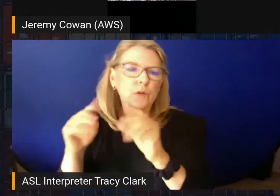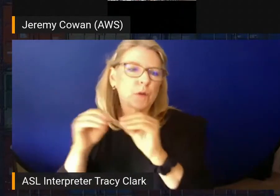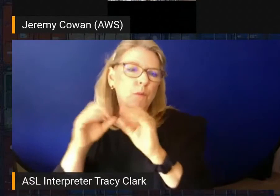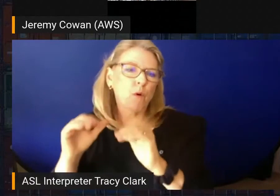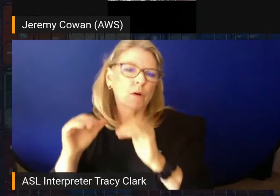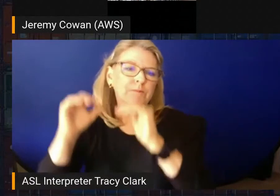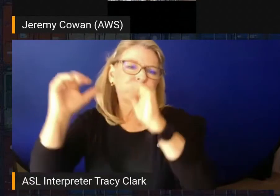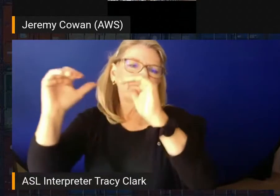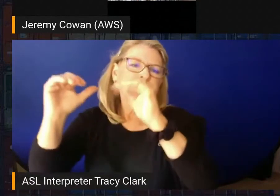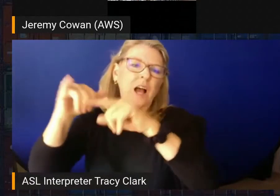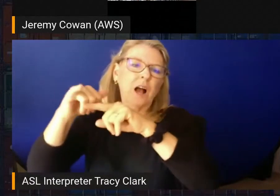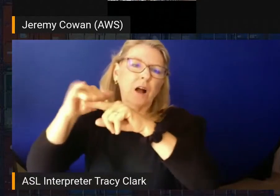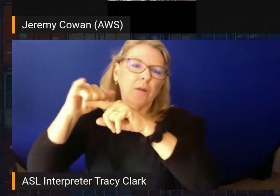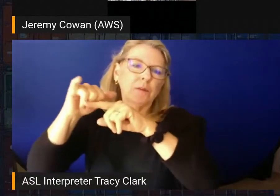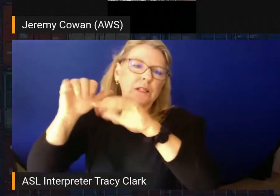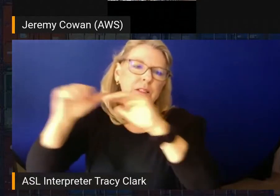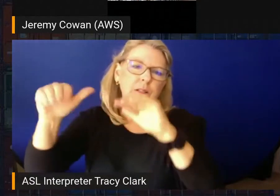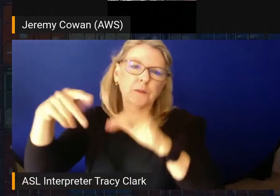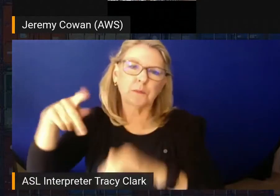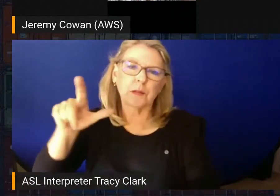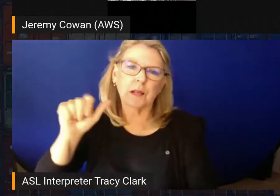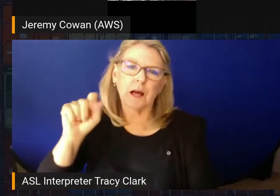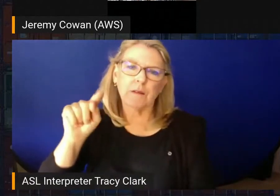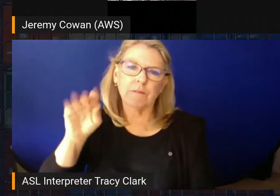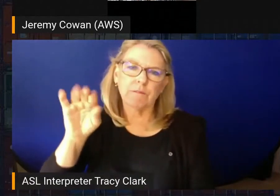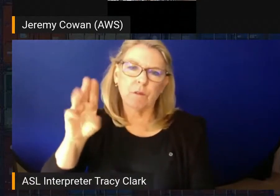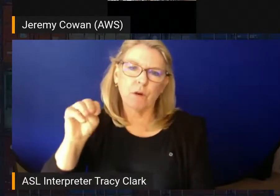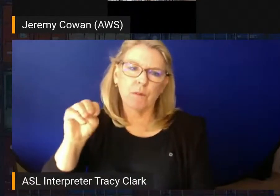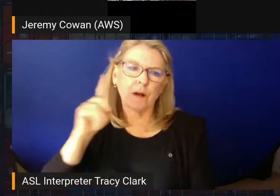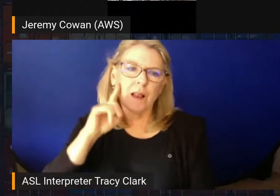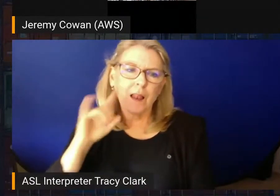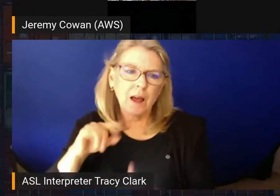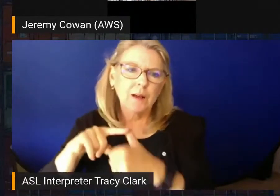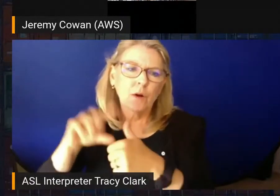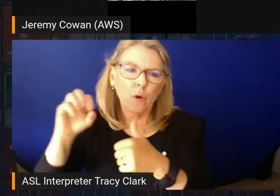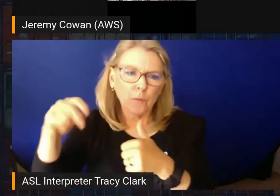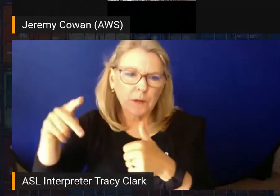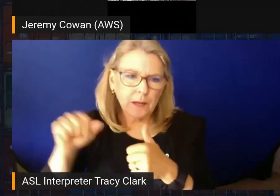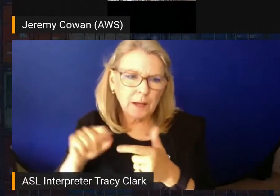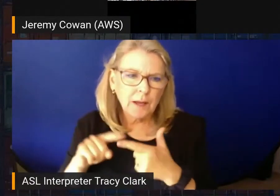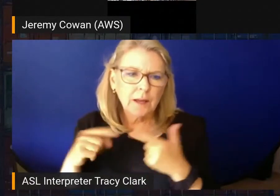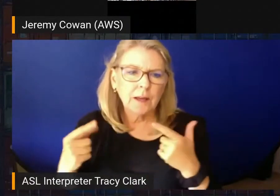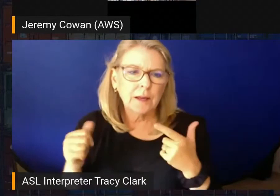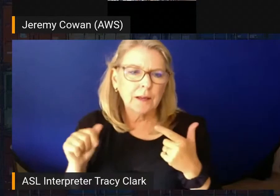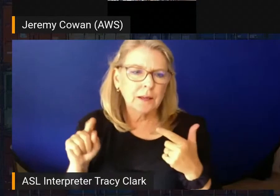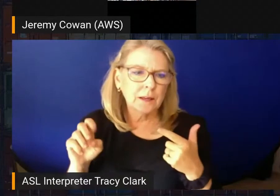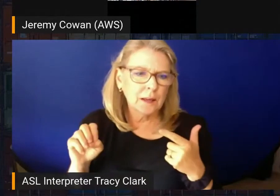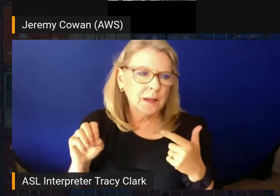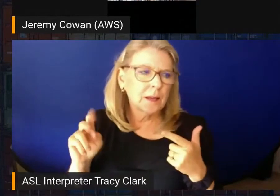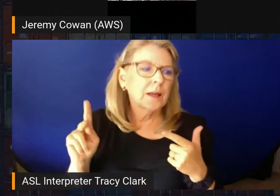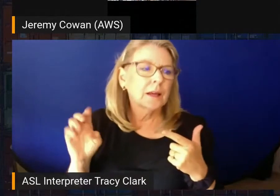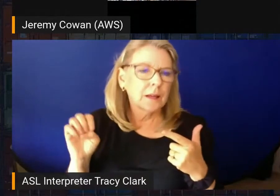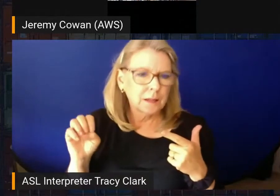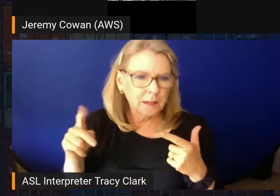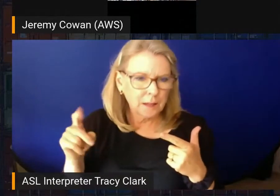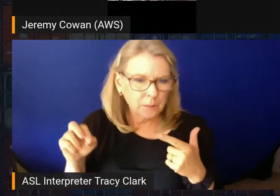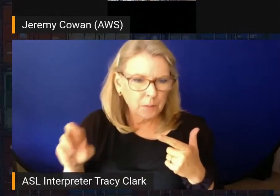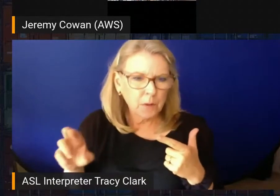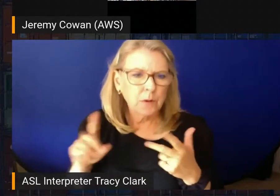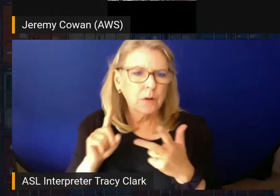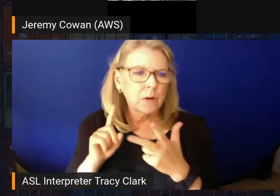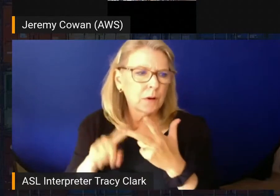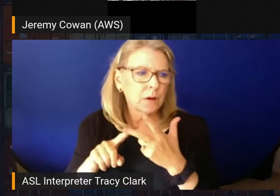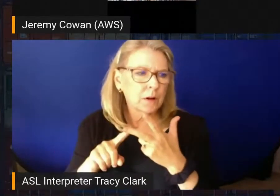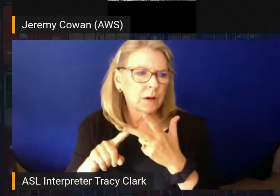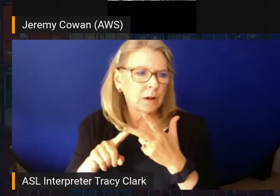like OPA or Gatekeeper or Keyverno.